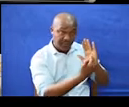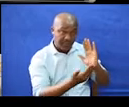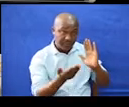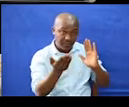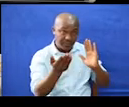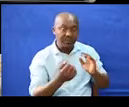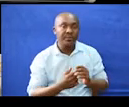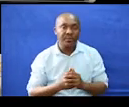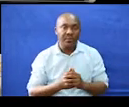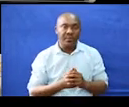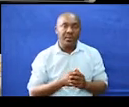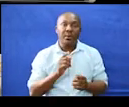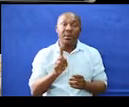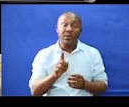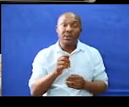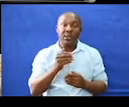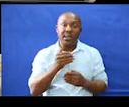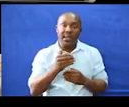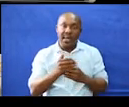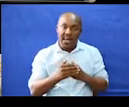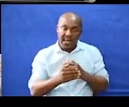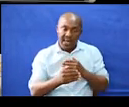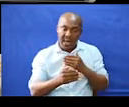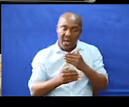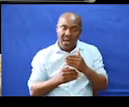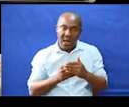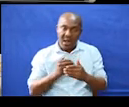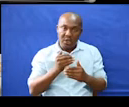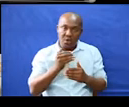the gradual